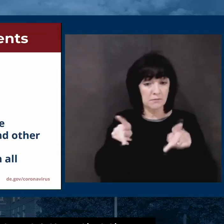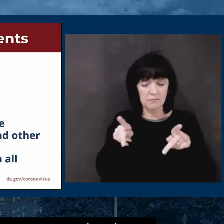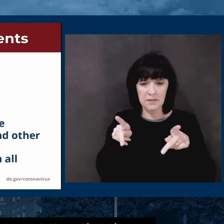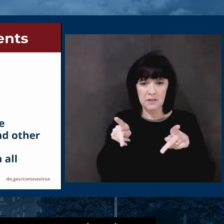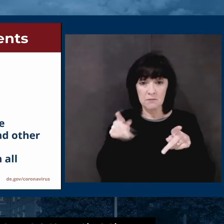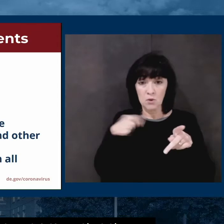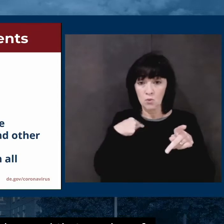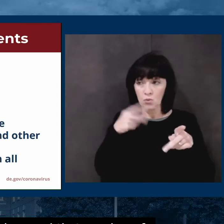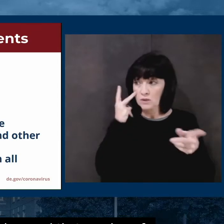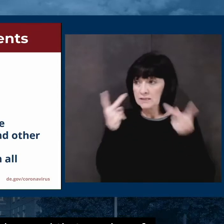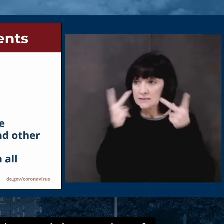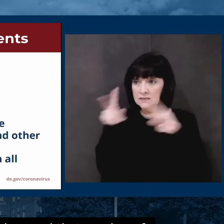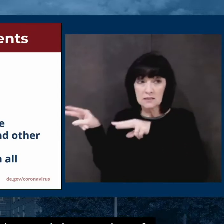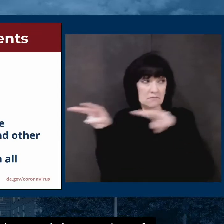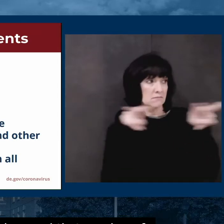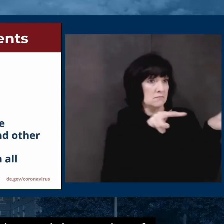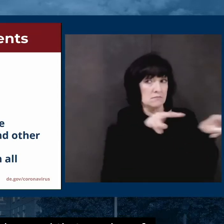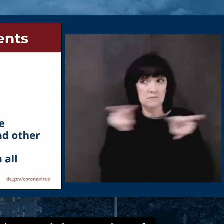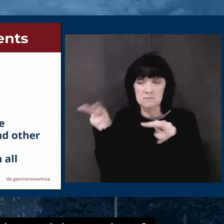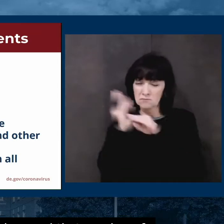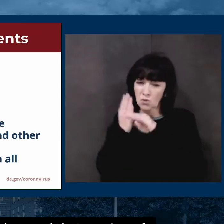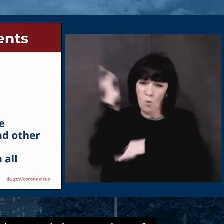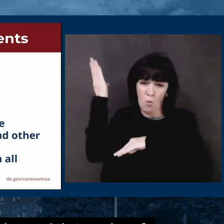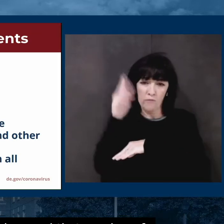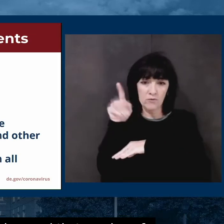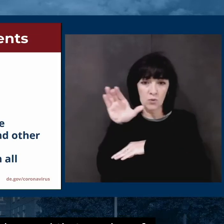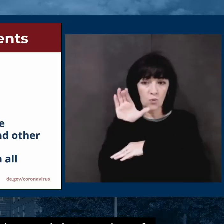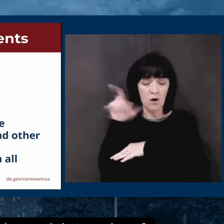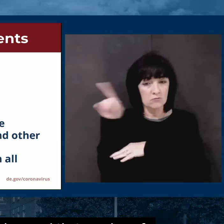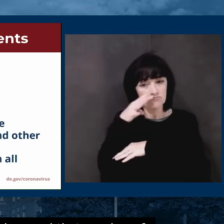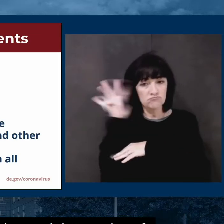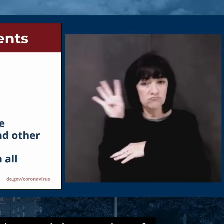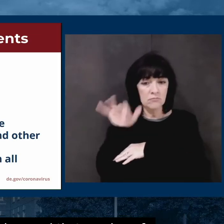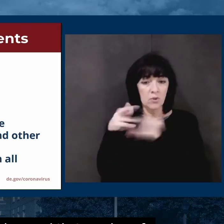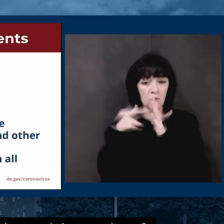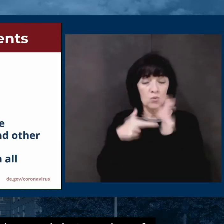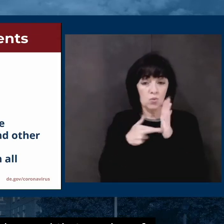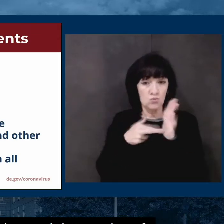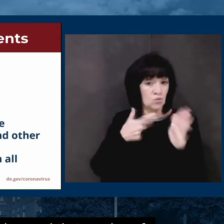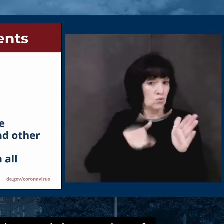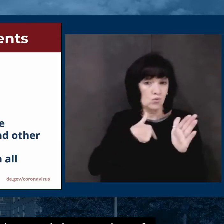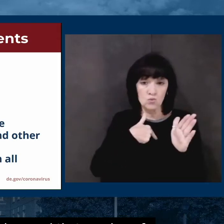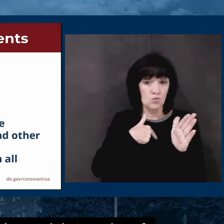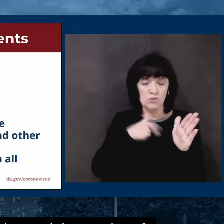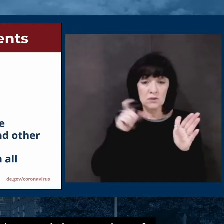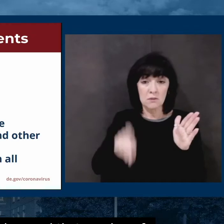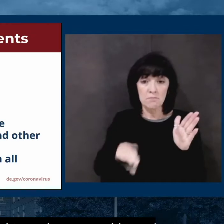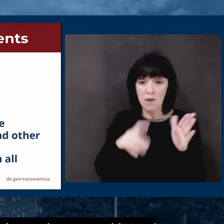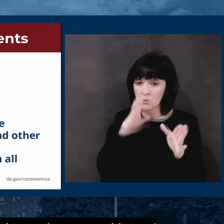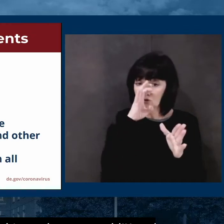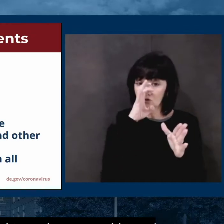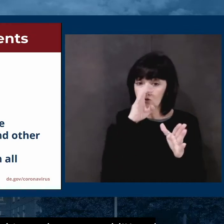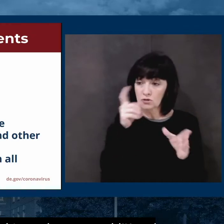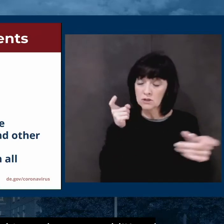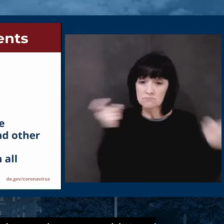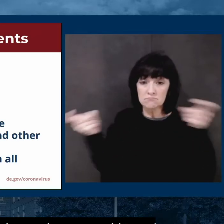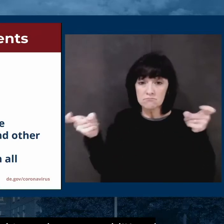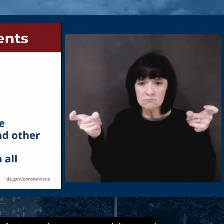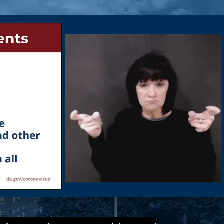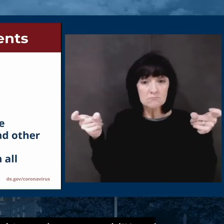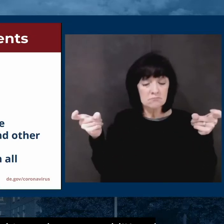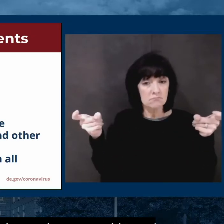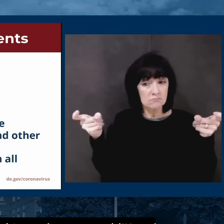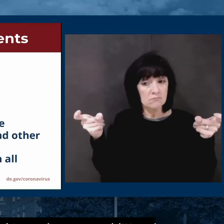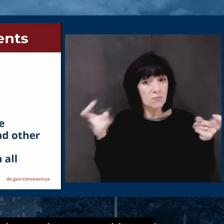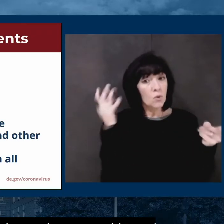a challenging environment, and we needed to make some additional requirements to help them keep things under control and keep everybody safe. And